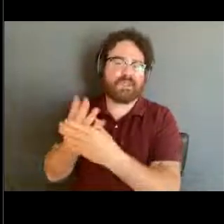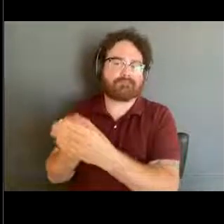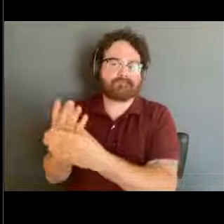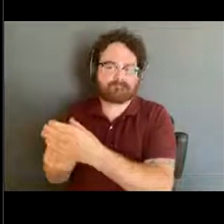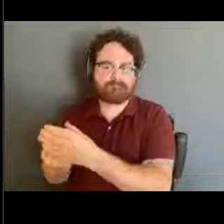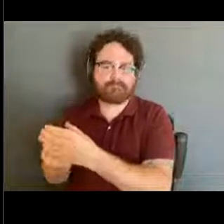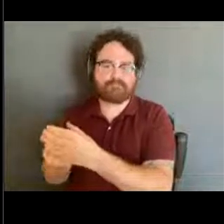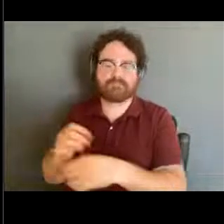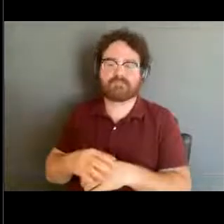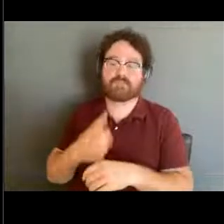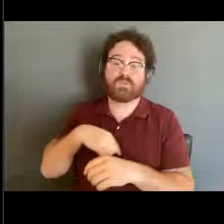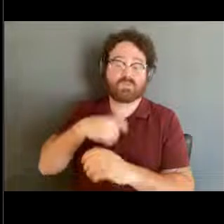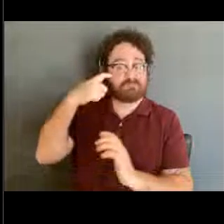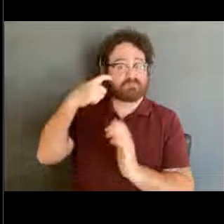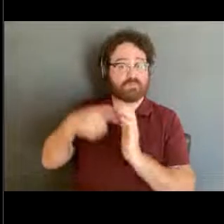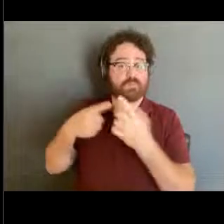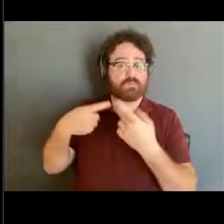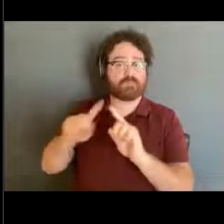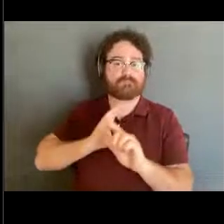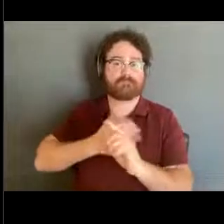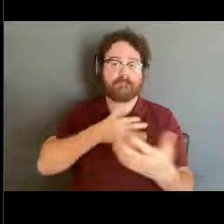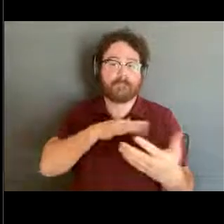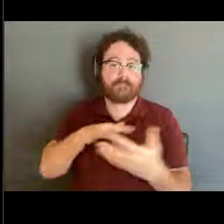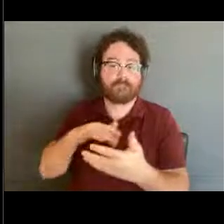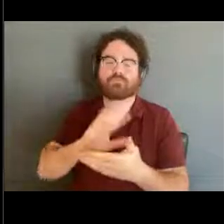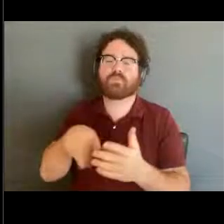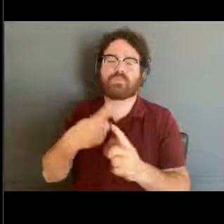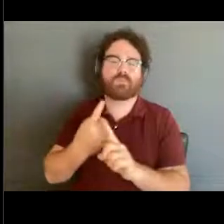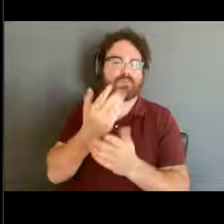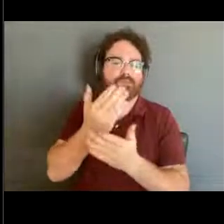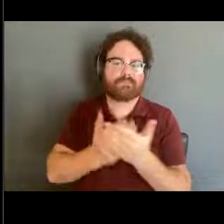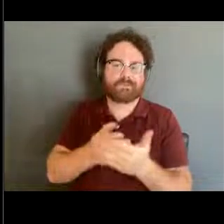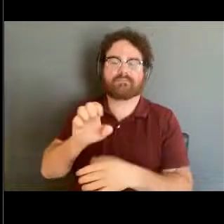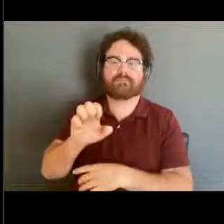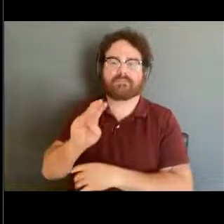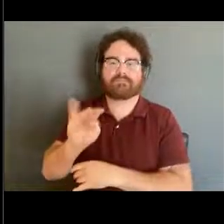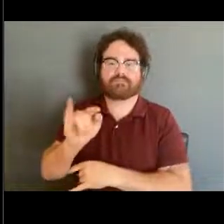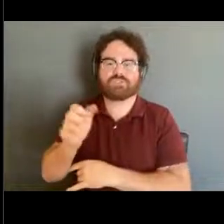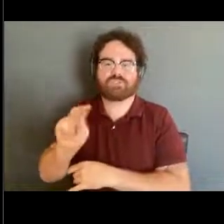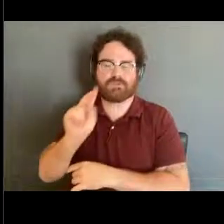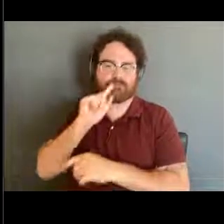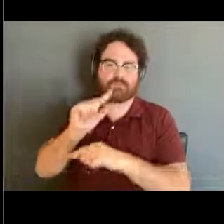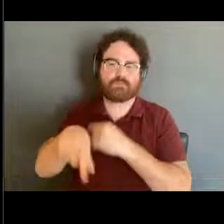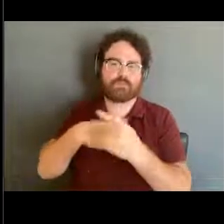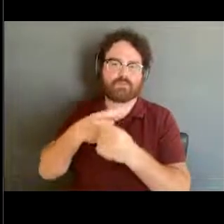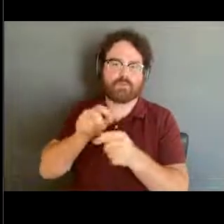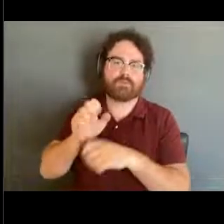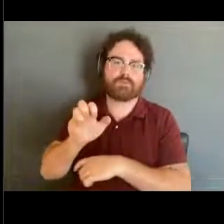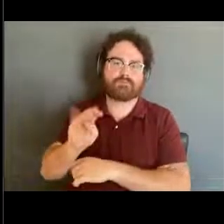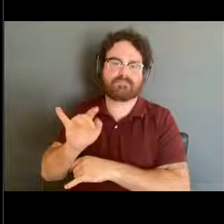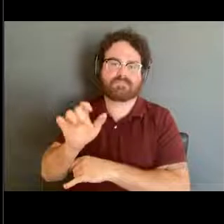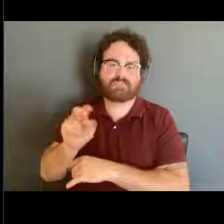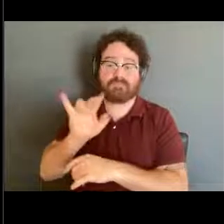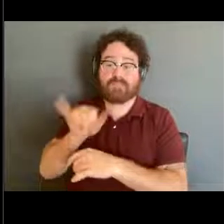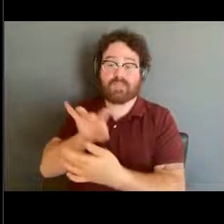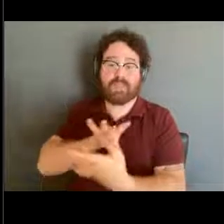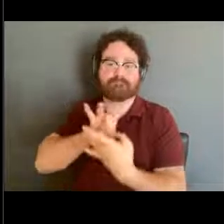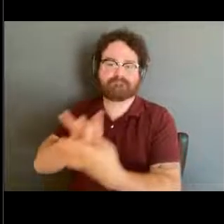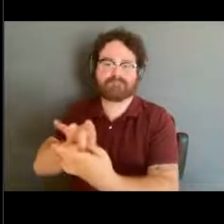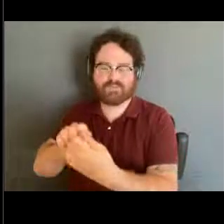throughout the episode. Only a portion of the global emission increase was attributable to a specific region, which made resolving the issue much